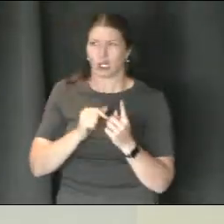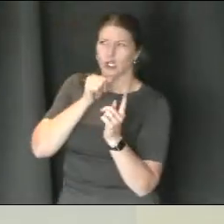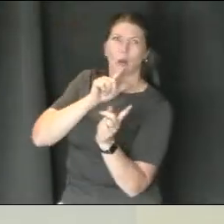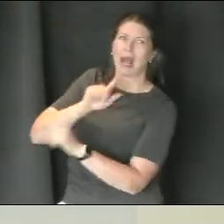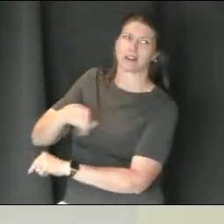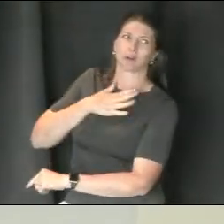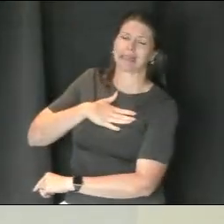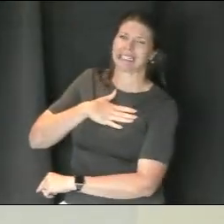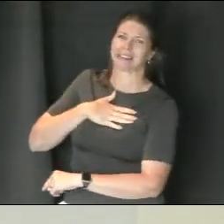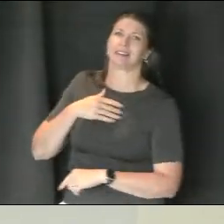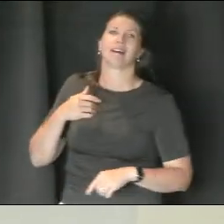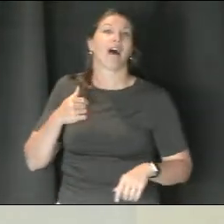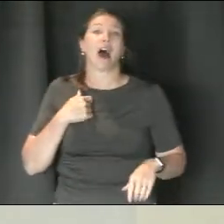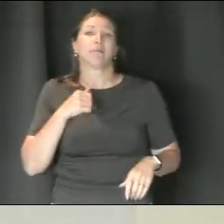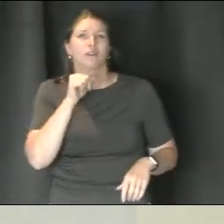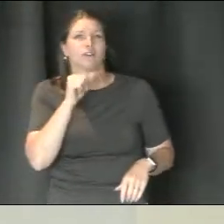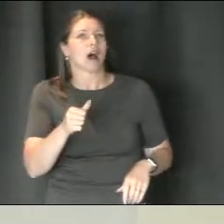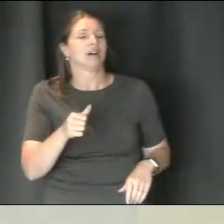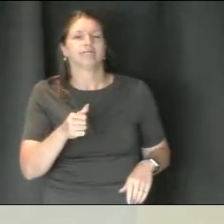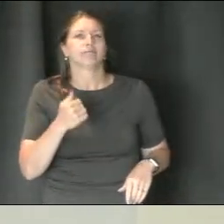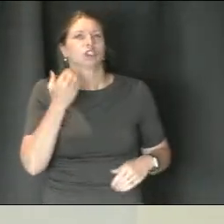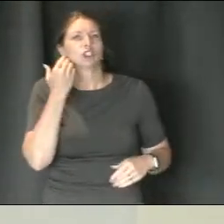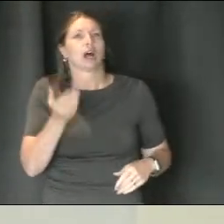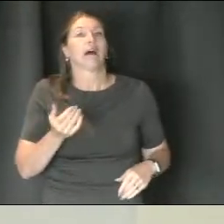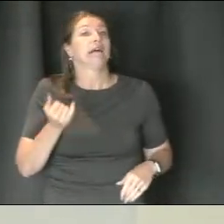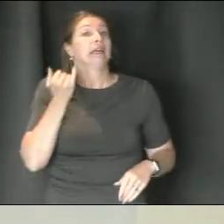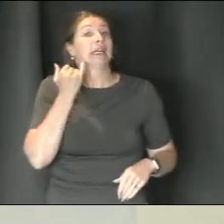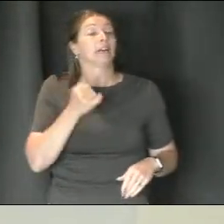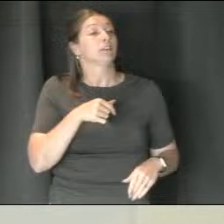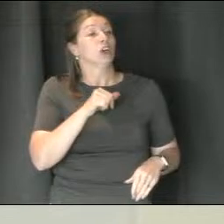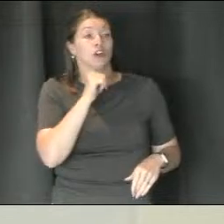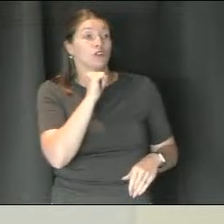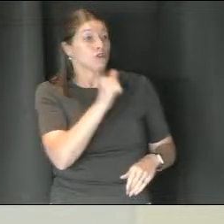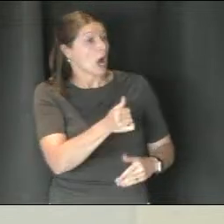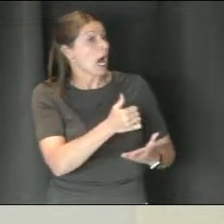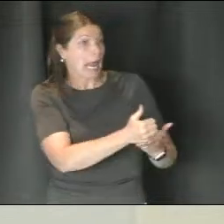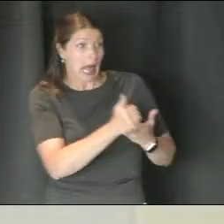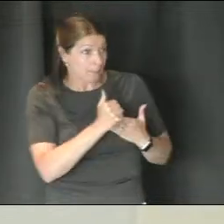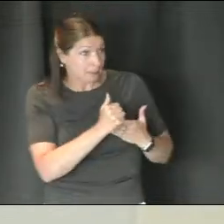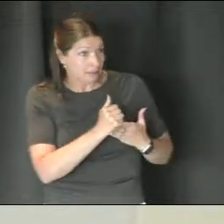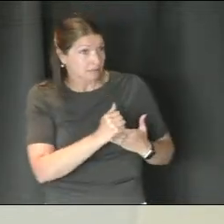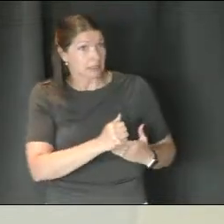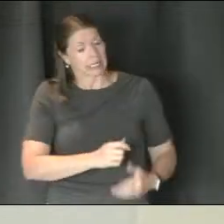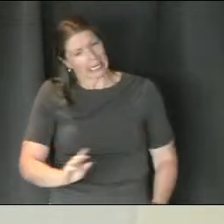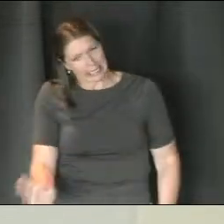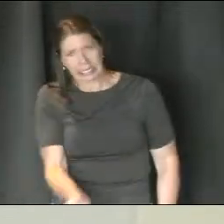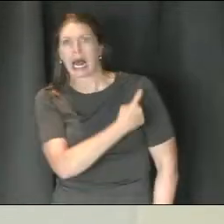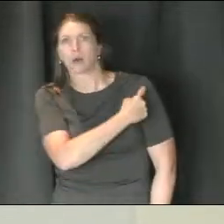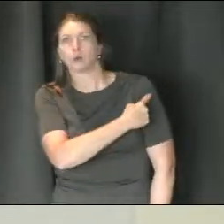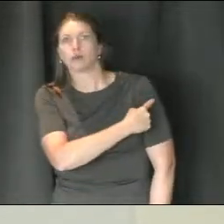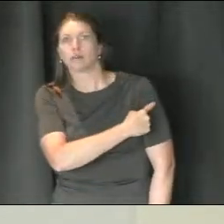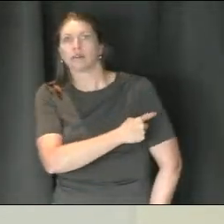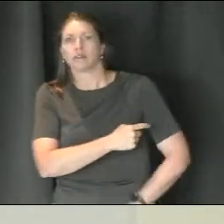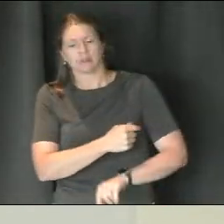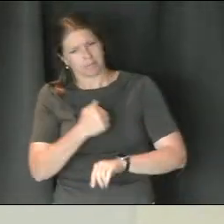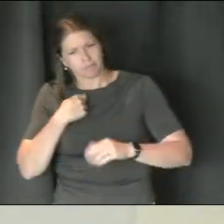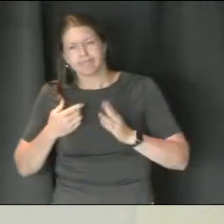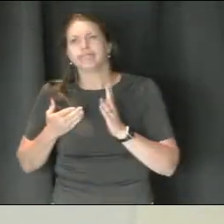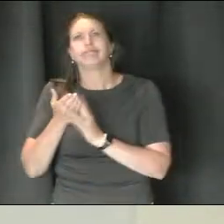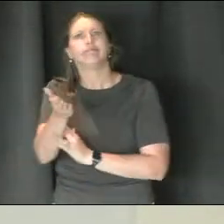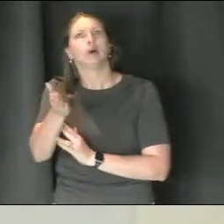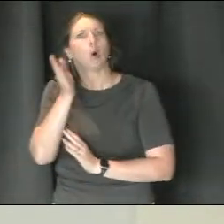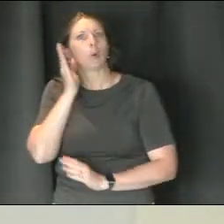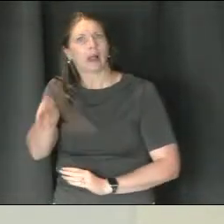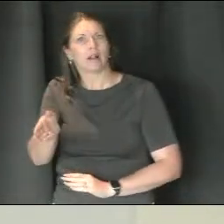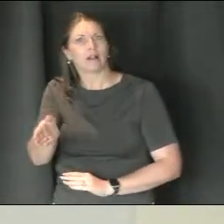am best known for is, if you're not going to help, get out of my way. It holds true. But another